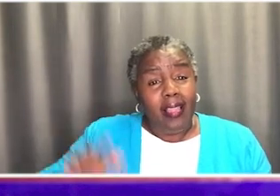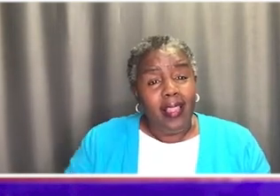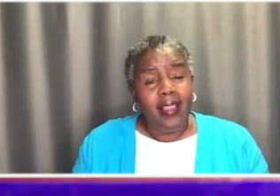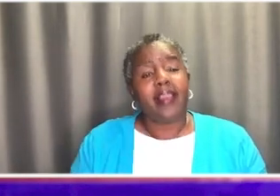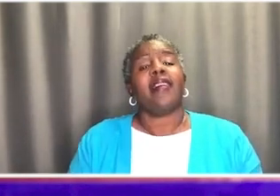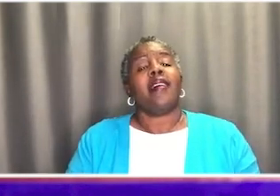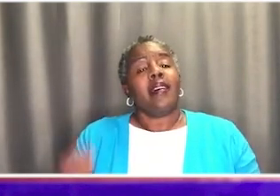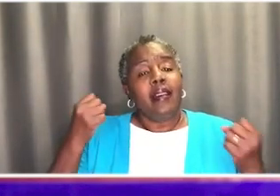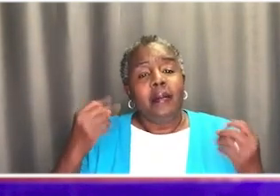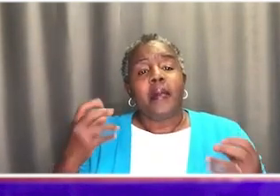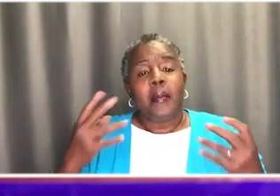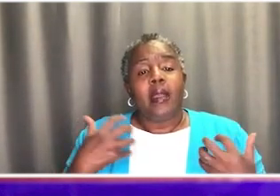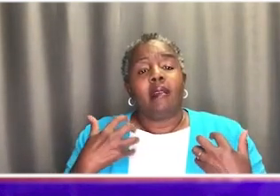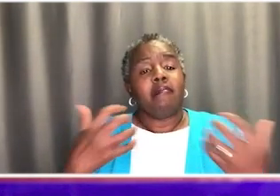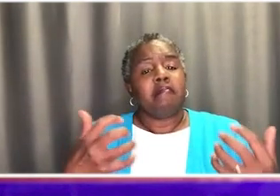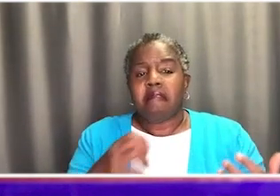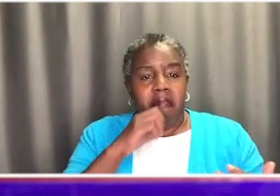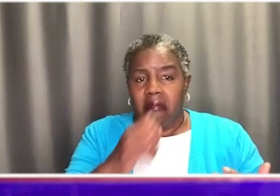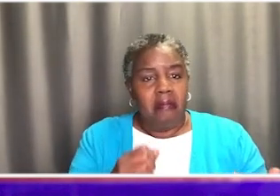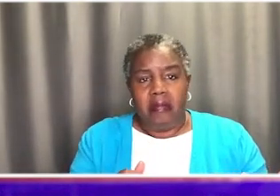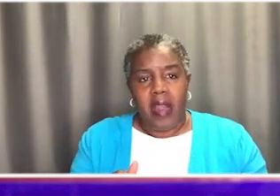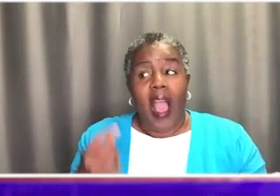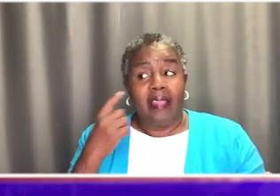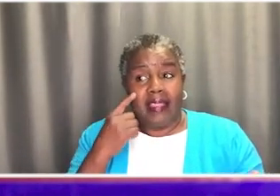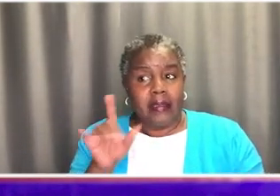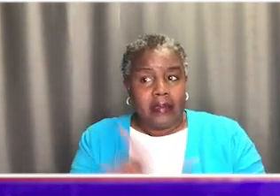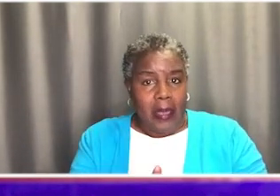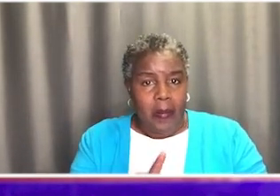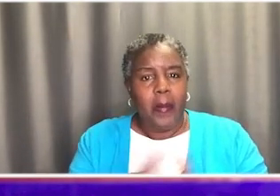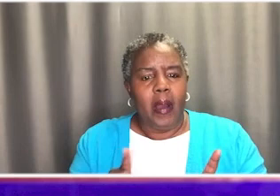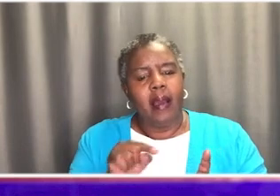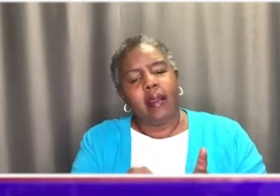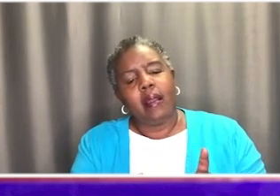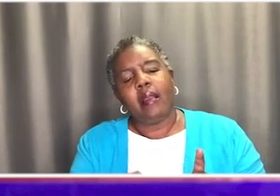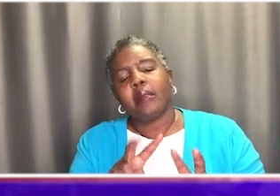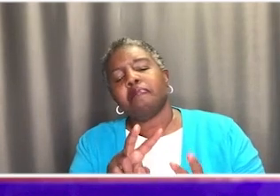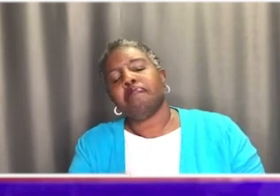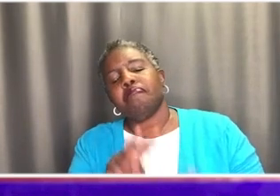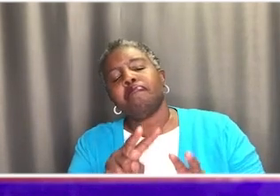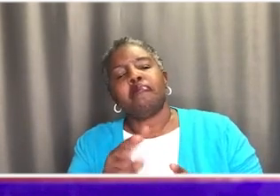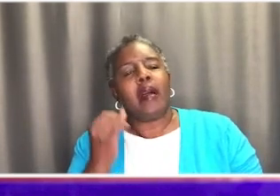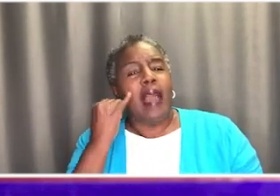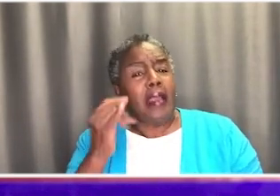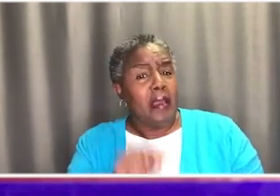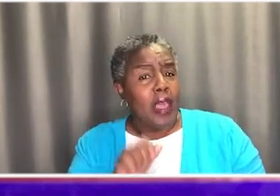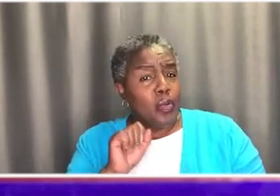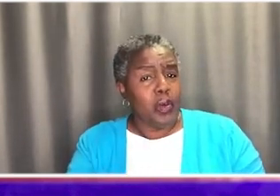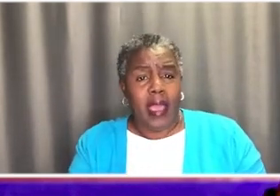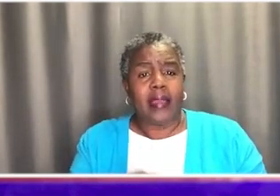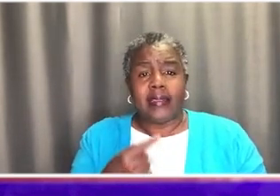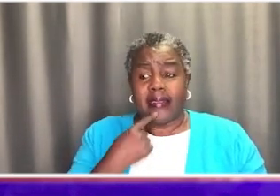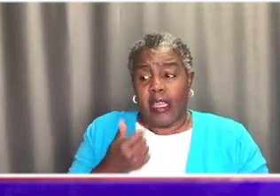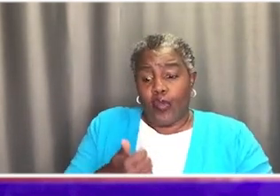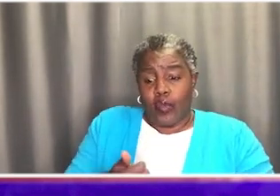many congregations did not take those extreme approaches, they frowned at the notion that you can call